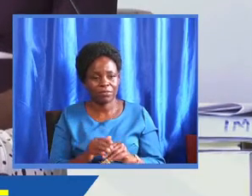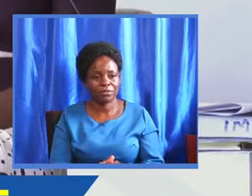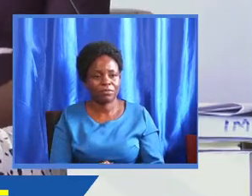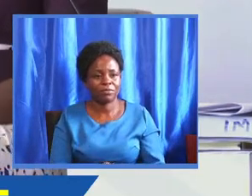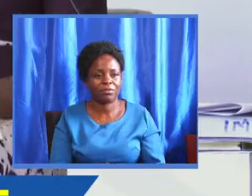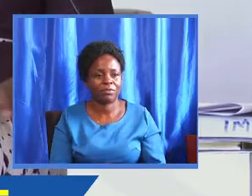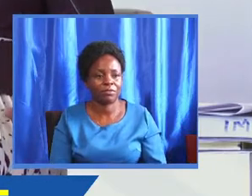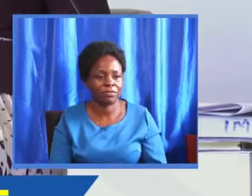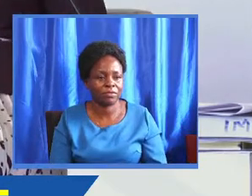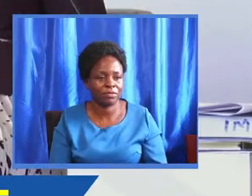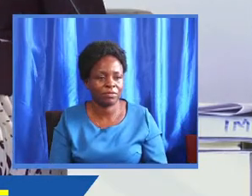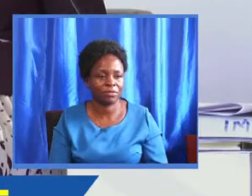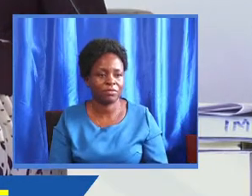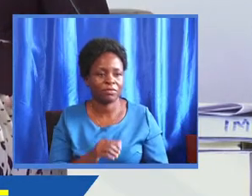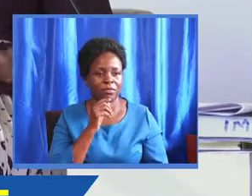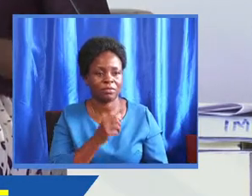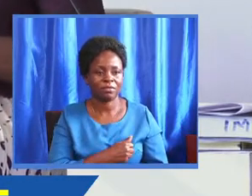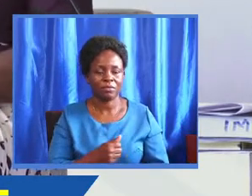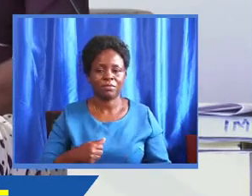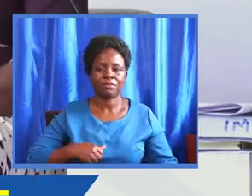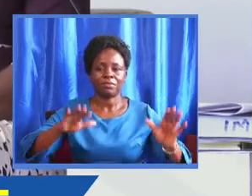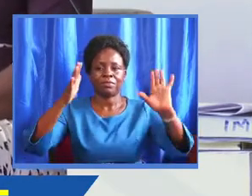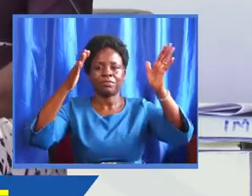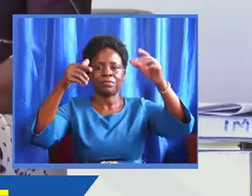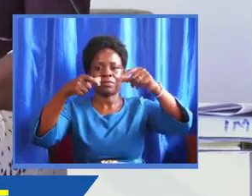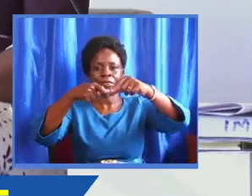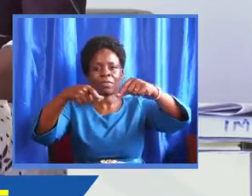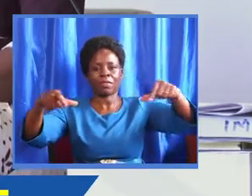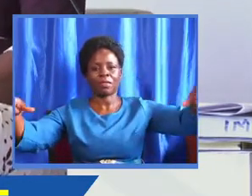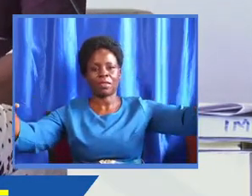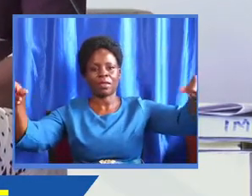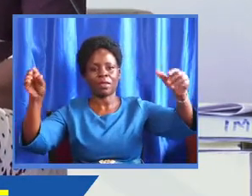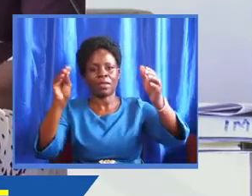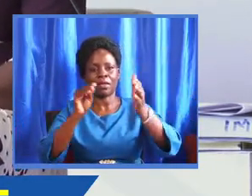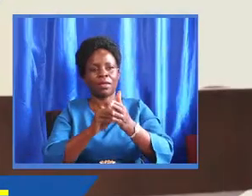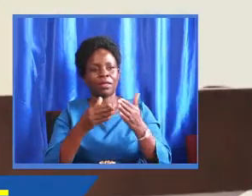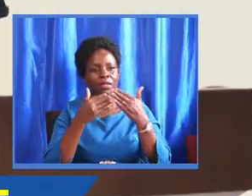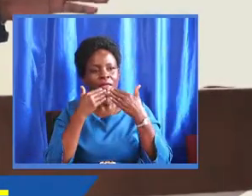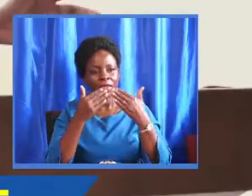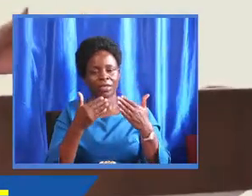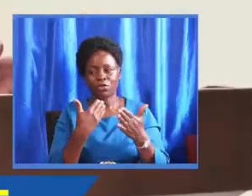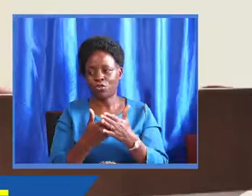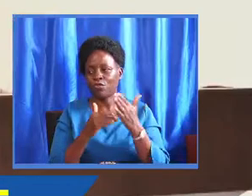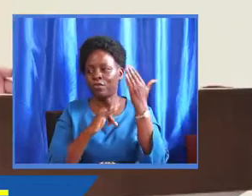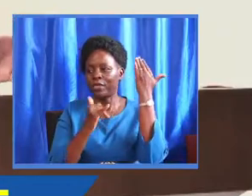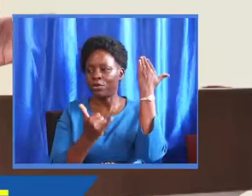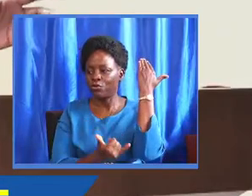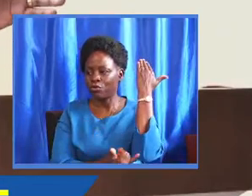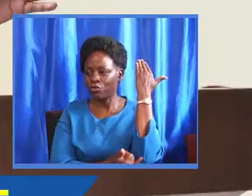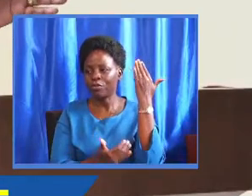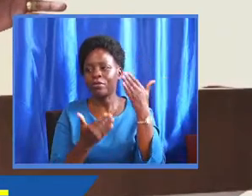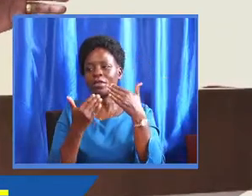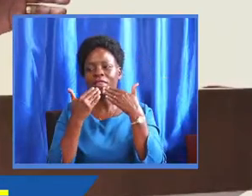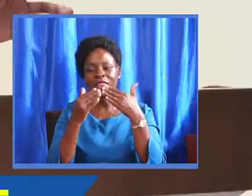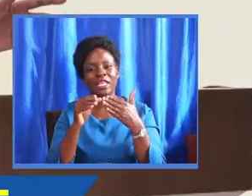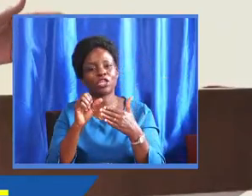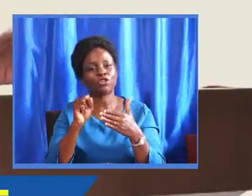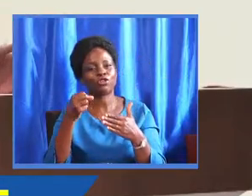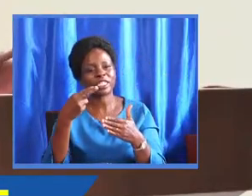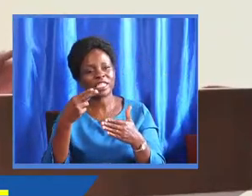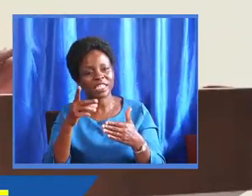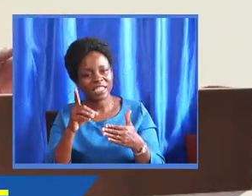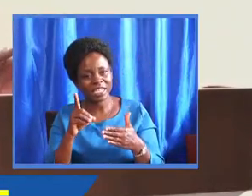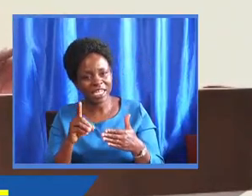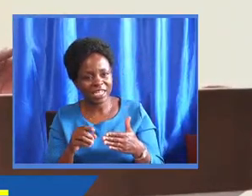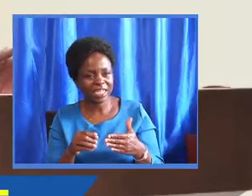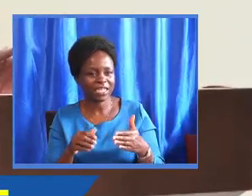Fantastic. Ladies and gentlemen, let's appreciate the panelists once again. Thank you for the good job you've done. Thank you, Shirley Kongai.